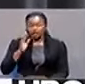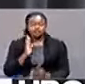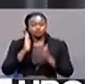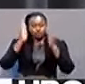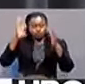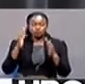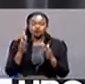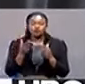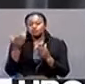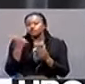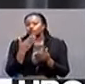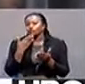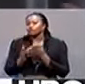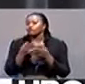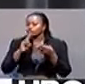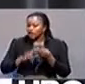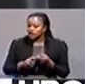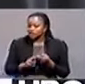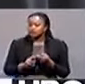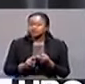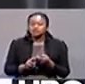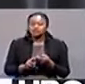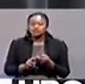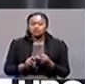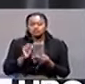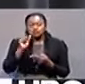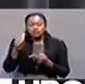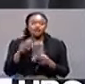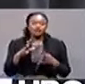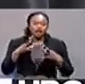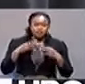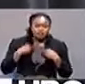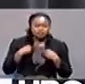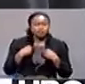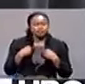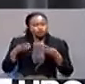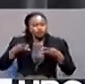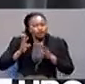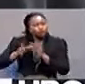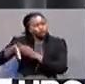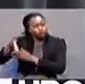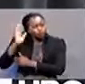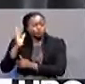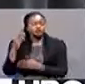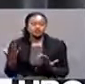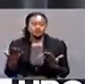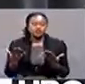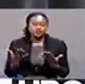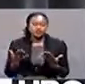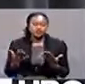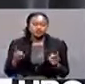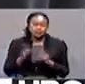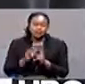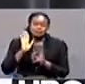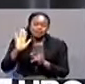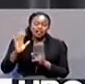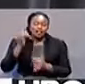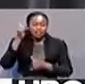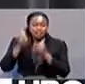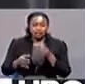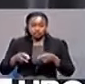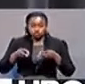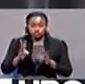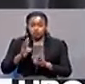Good Friday. He's somebody who embraced ecumenism. That is why his last will of the